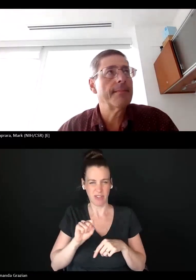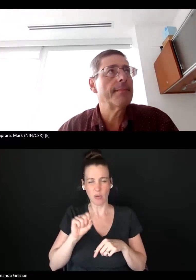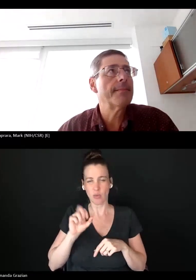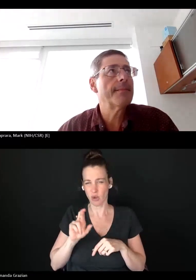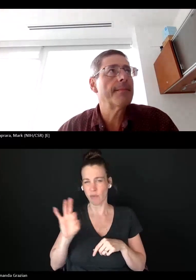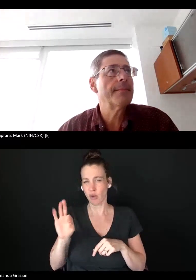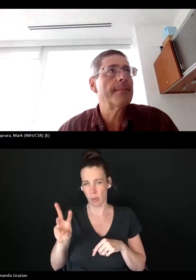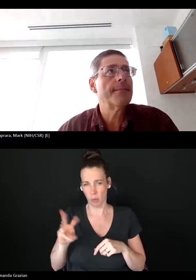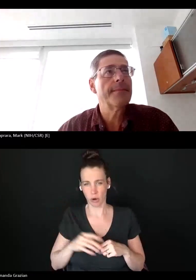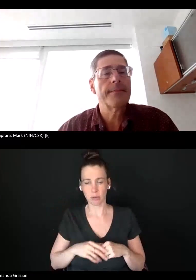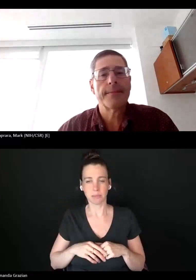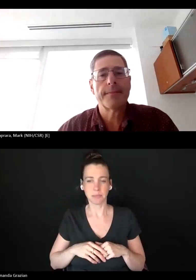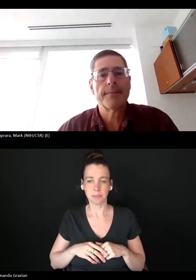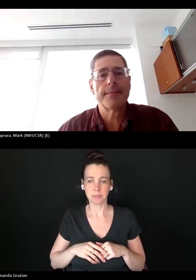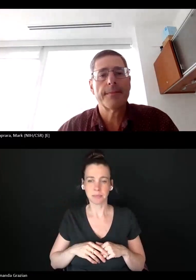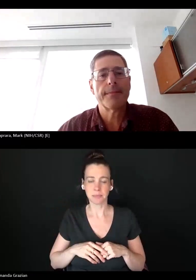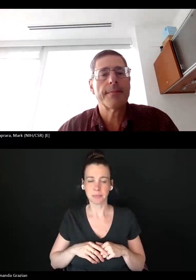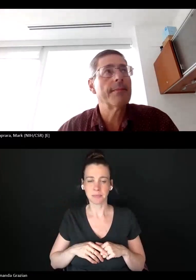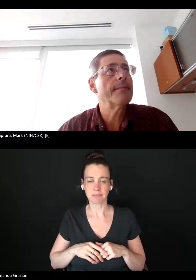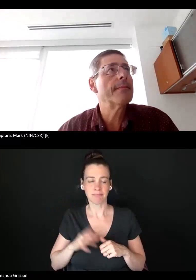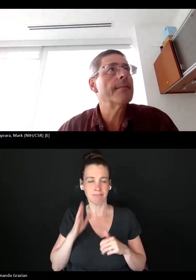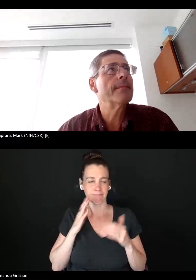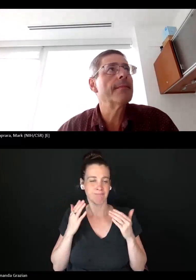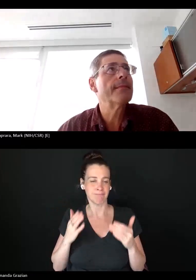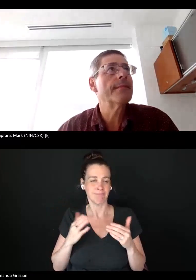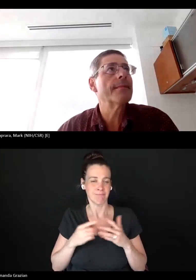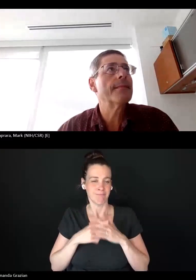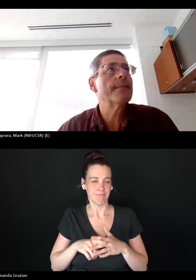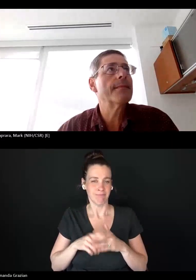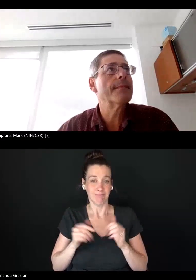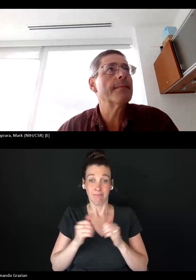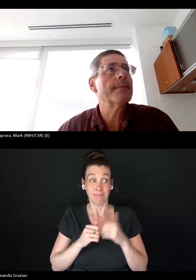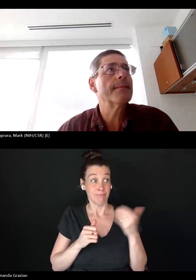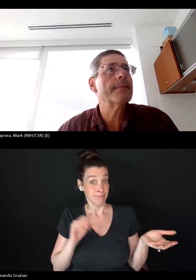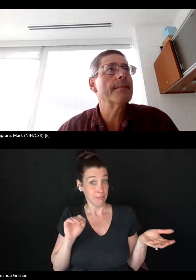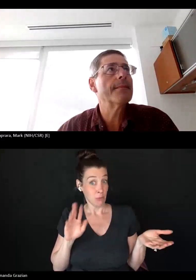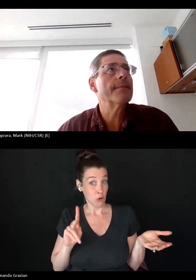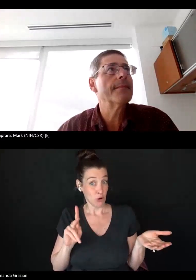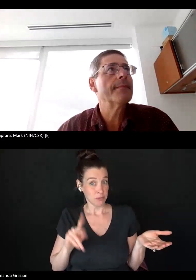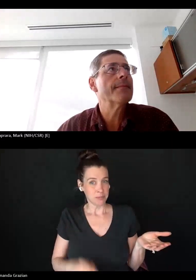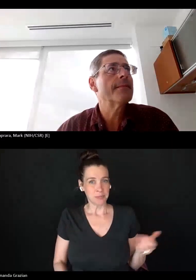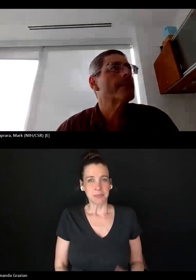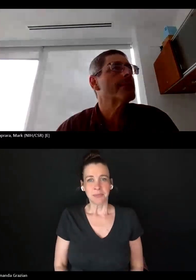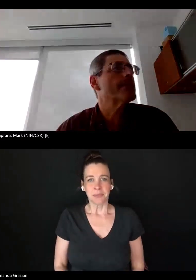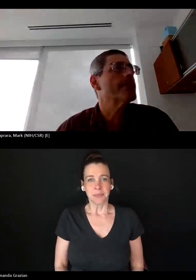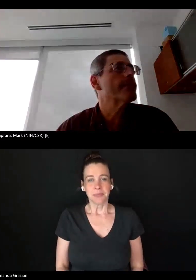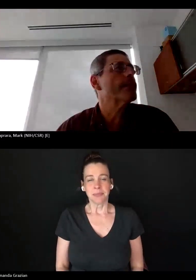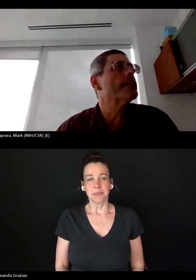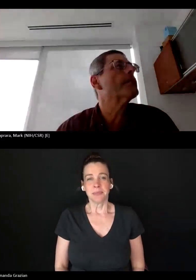Framework. So we will get started with Mark.